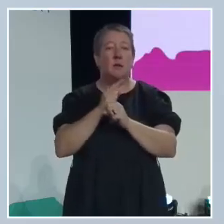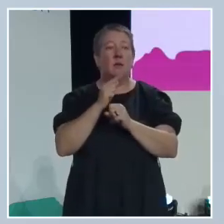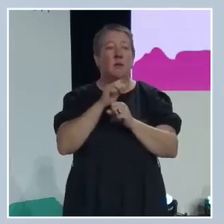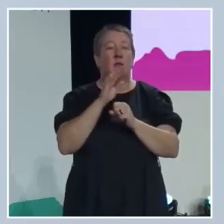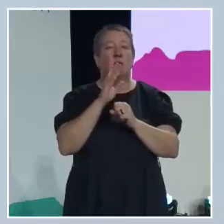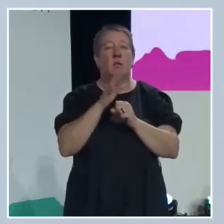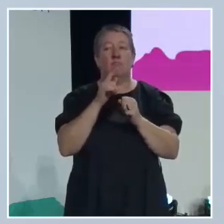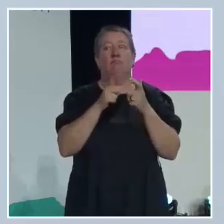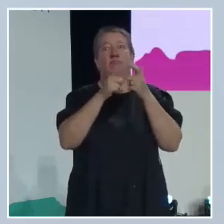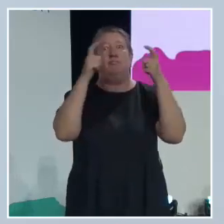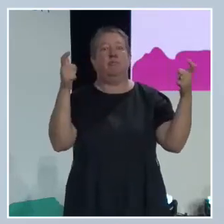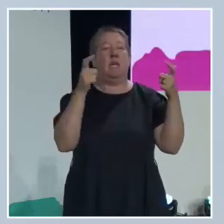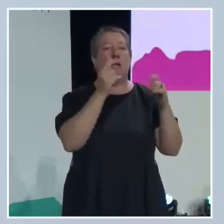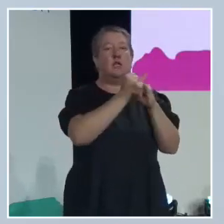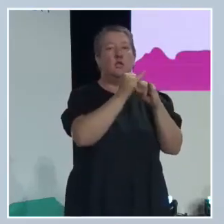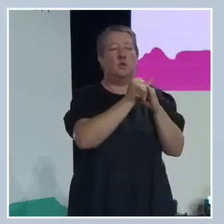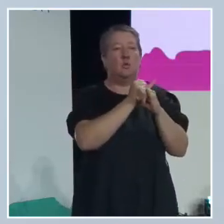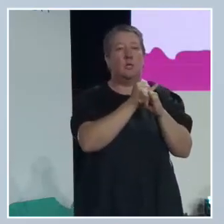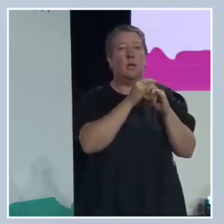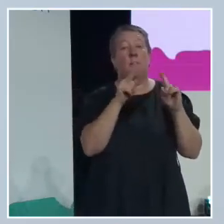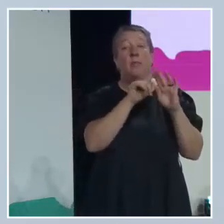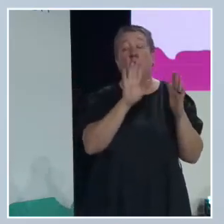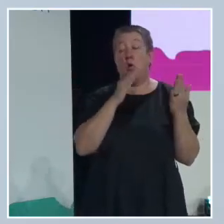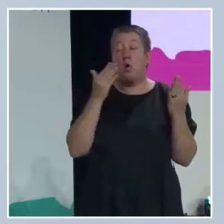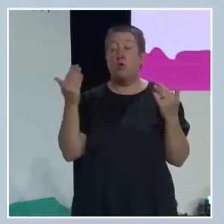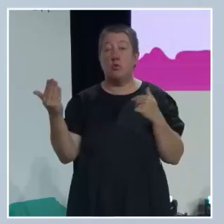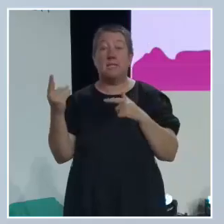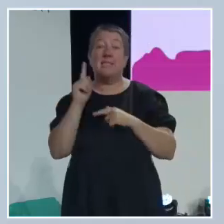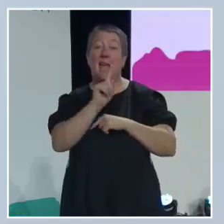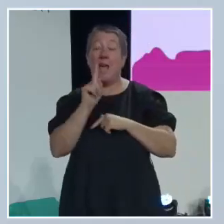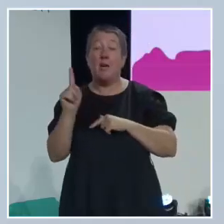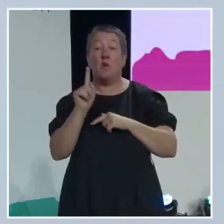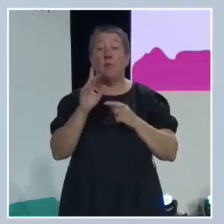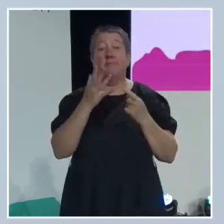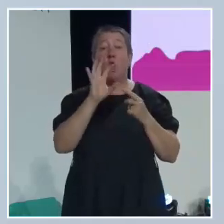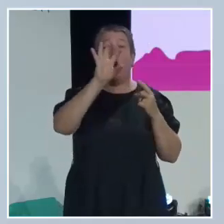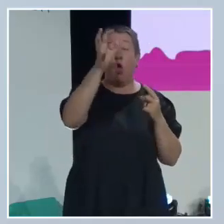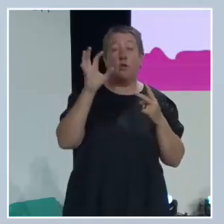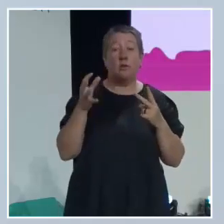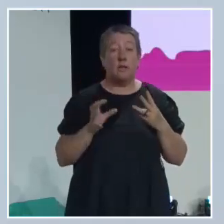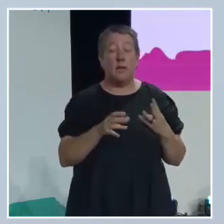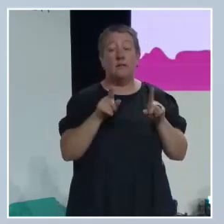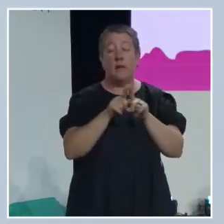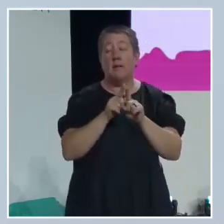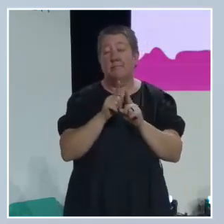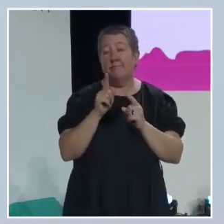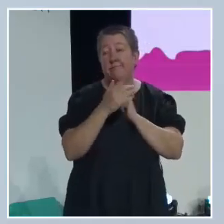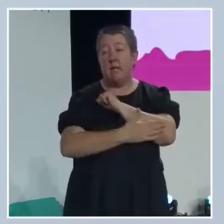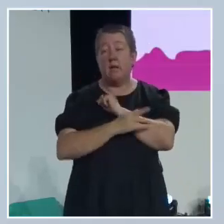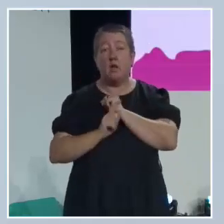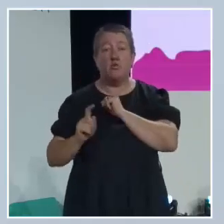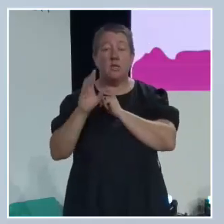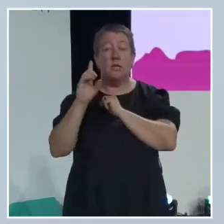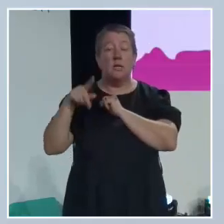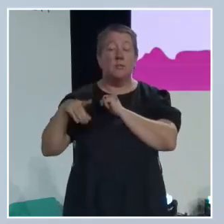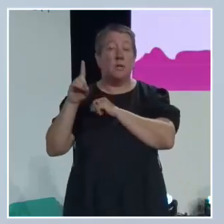financial institutions. But by contrast, in the African continent and many other European countries, PDB, the size of